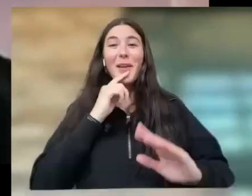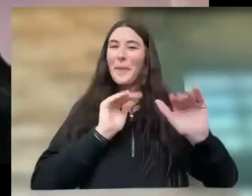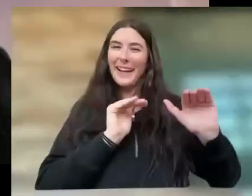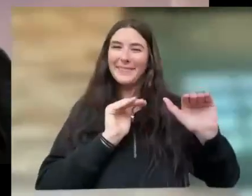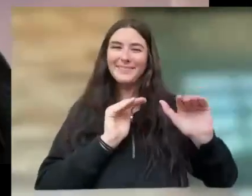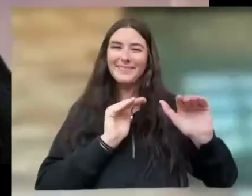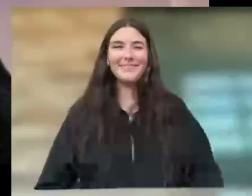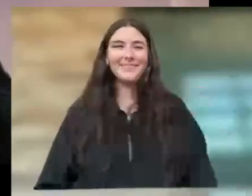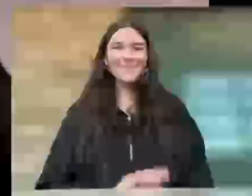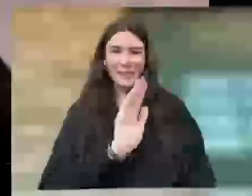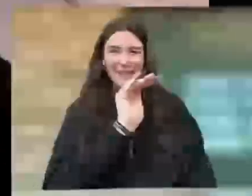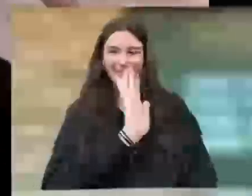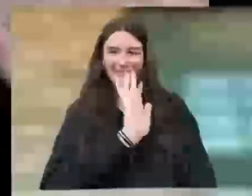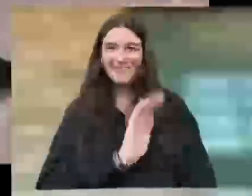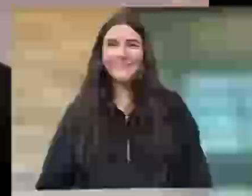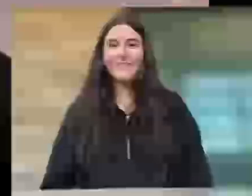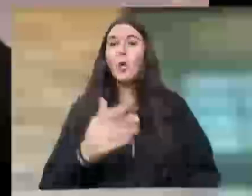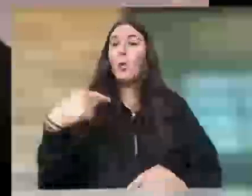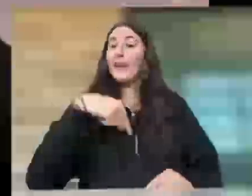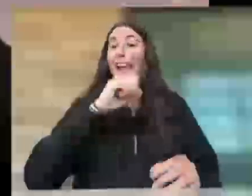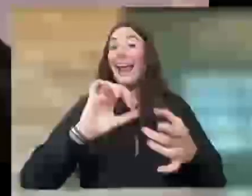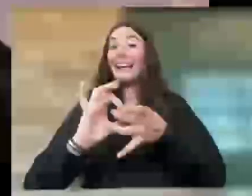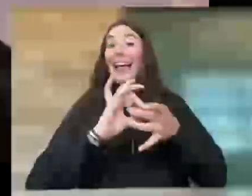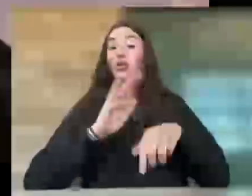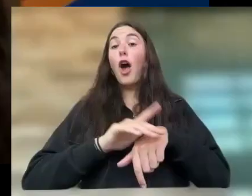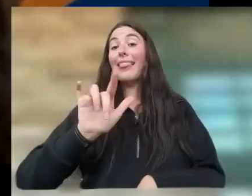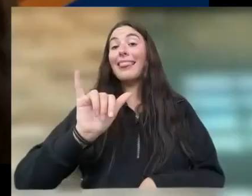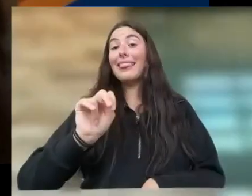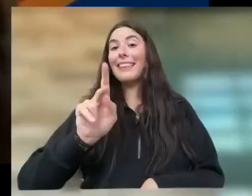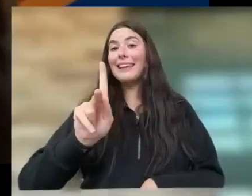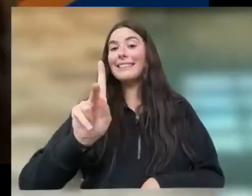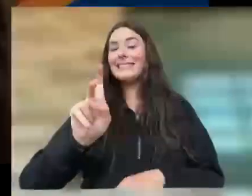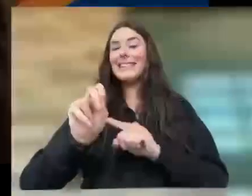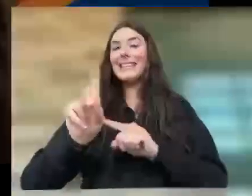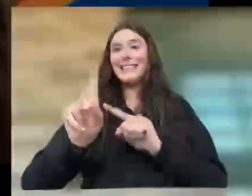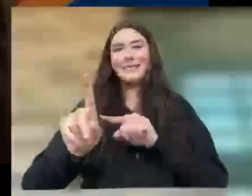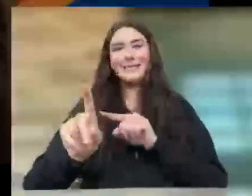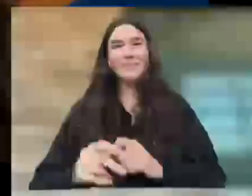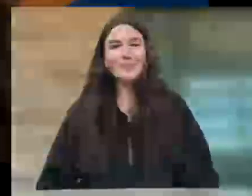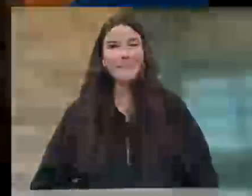the summit and let's all connect on LinkedIn. Thank you again. Perfect. Bye bye. Bye, Nora. Thank you.